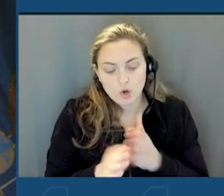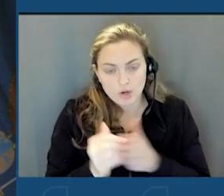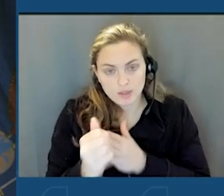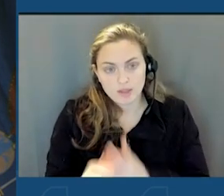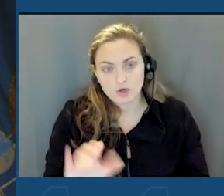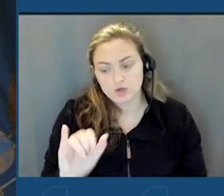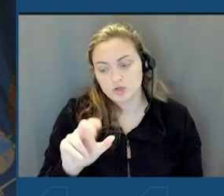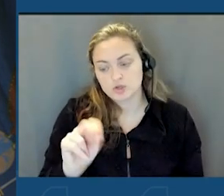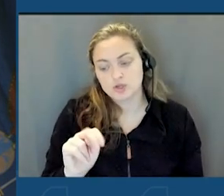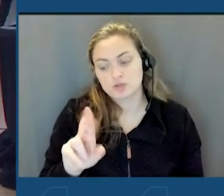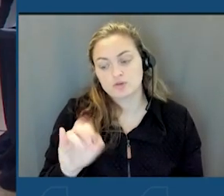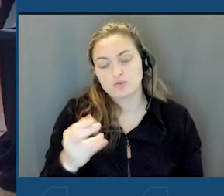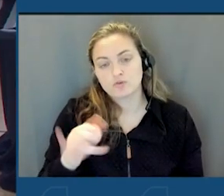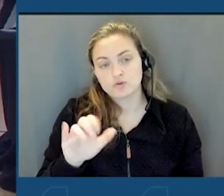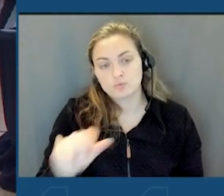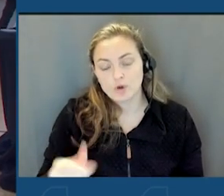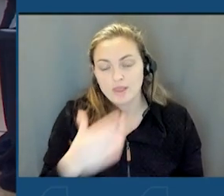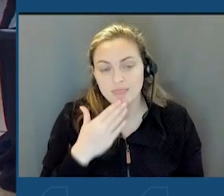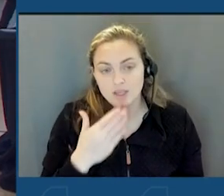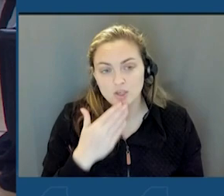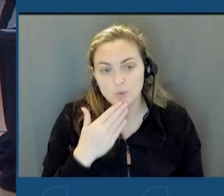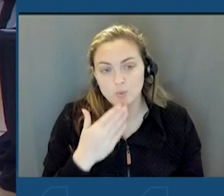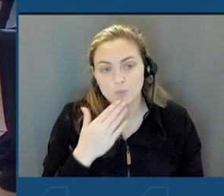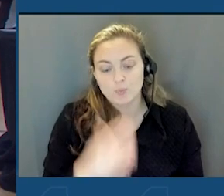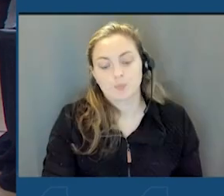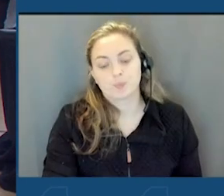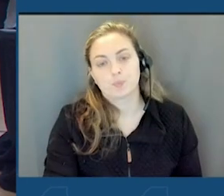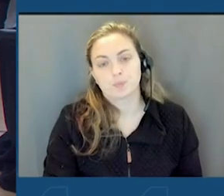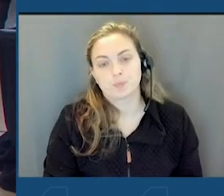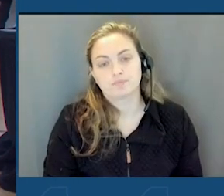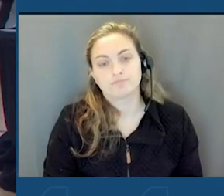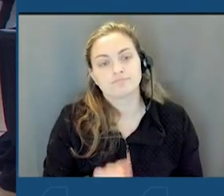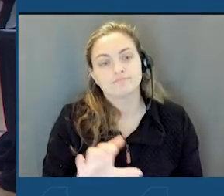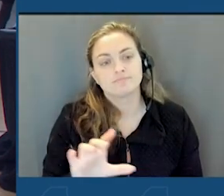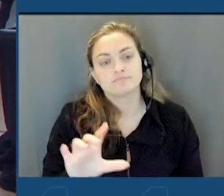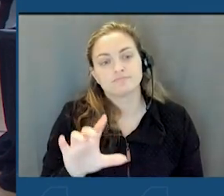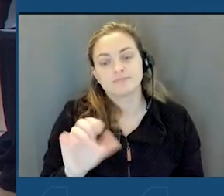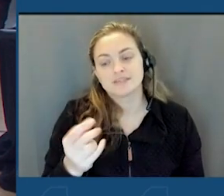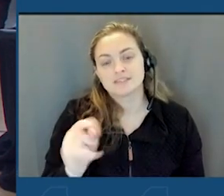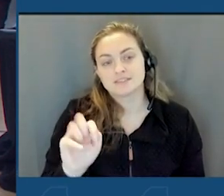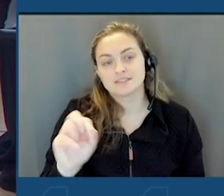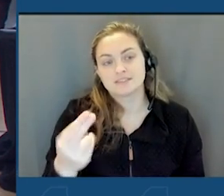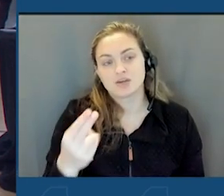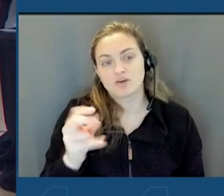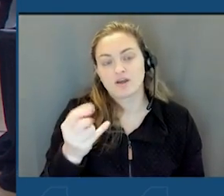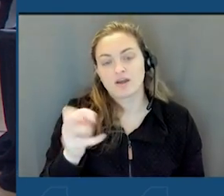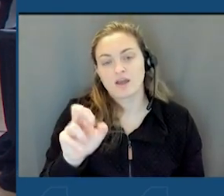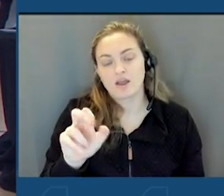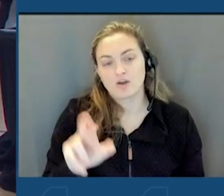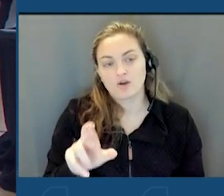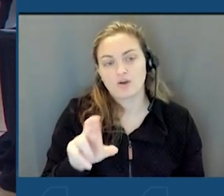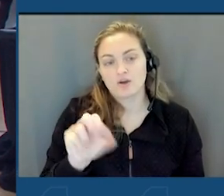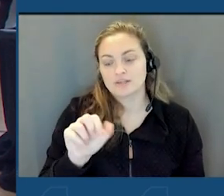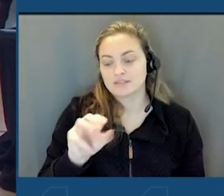County Legislator. Thank you, Jason. Legislator Sarah Anker. Legislator Sam